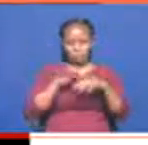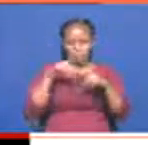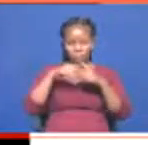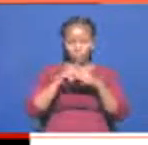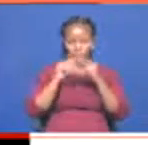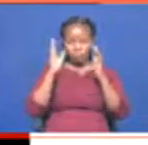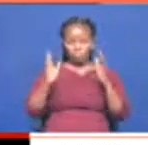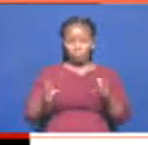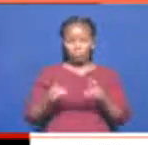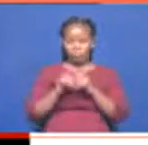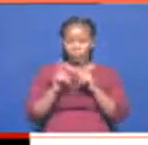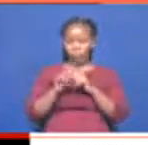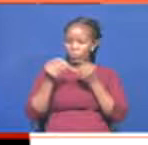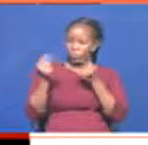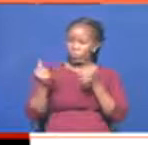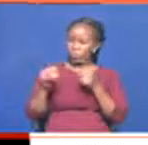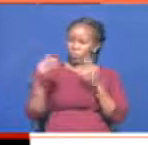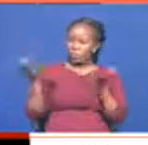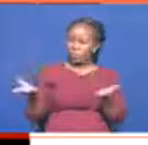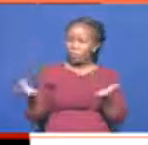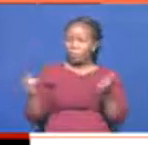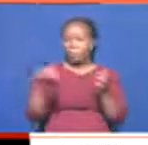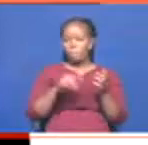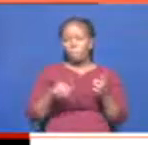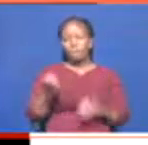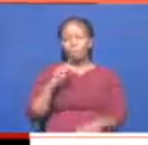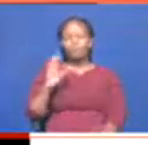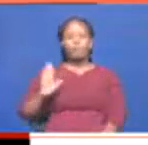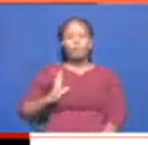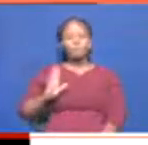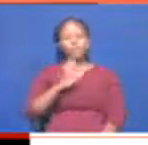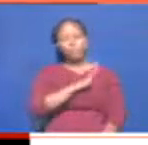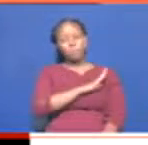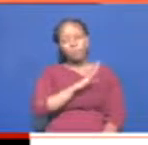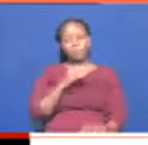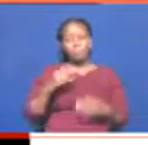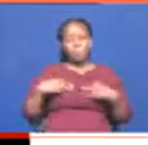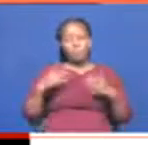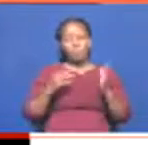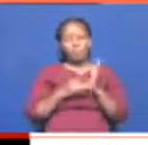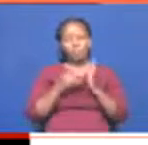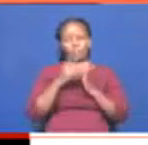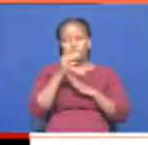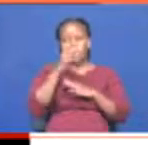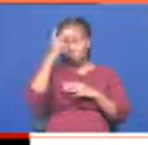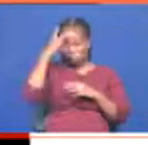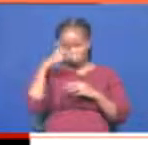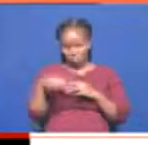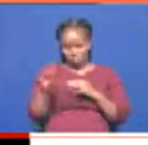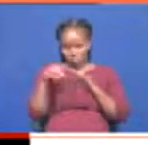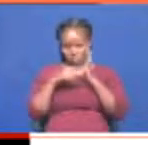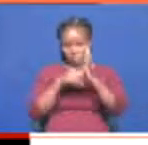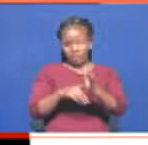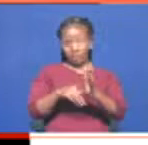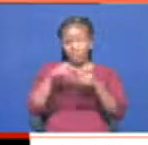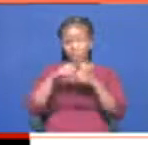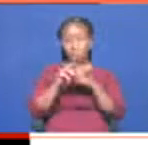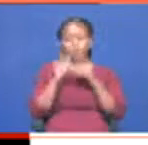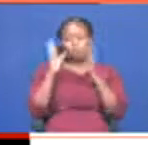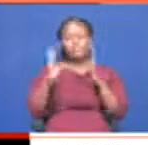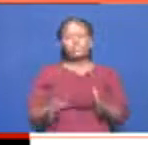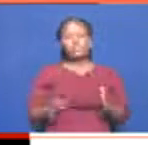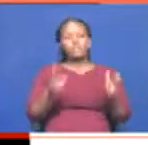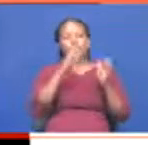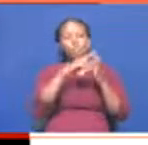them. And as a board, we have developed key policies such as Engineers Rules 2019 and